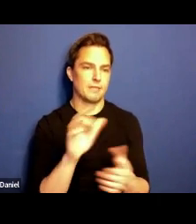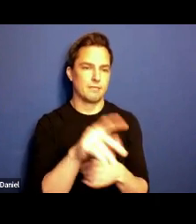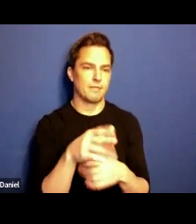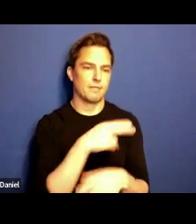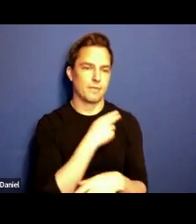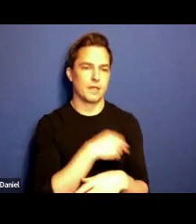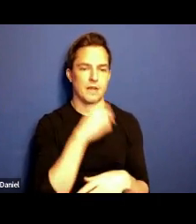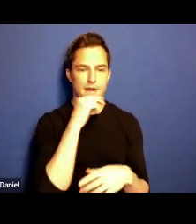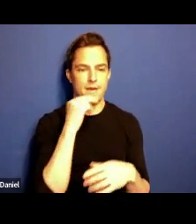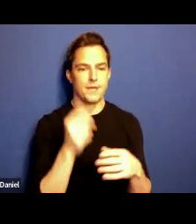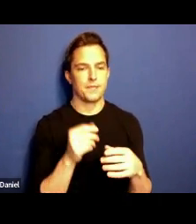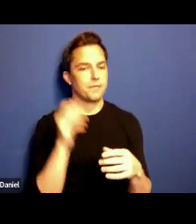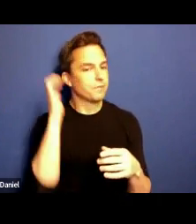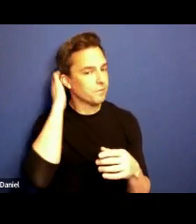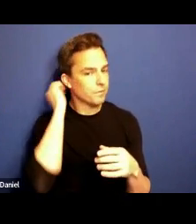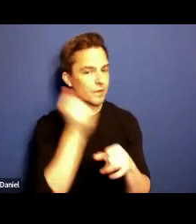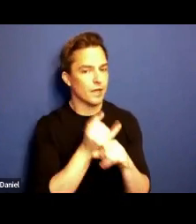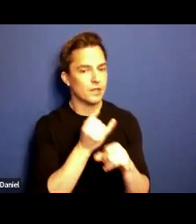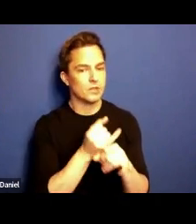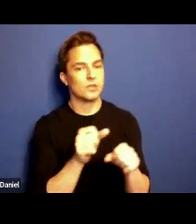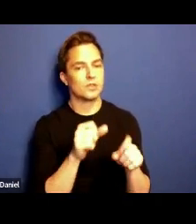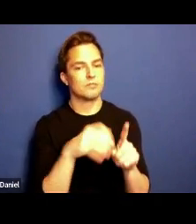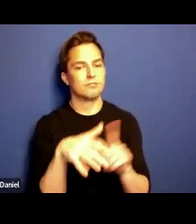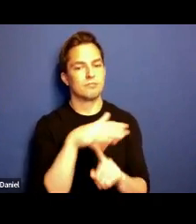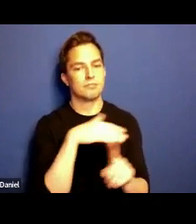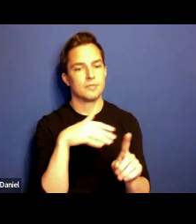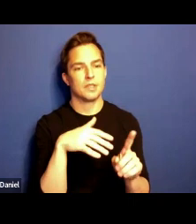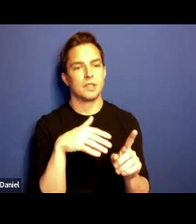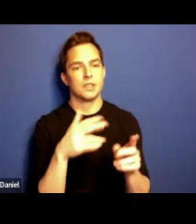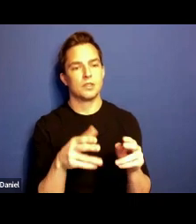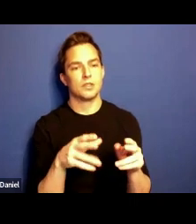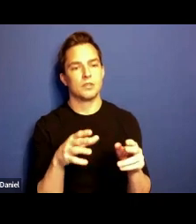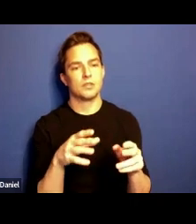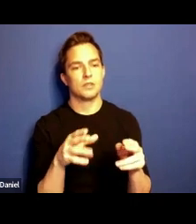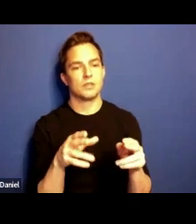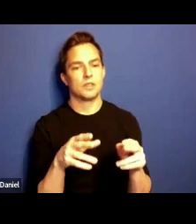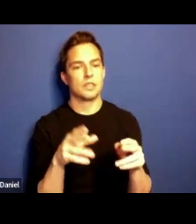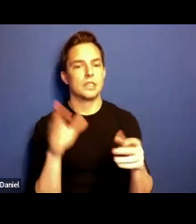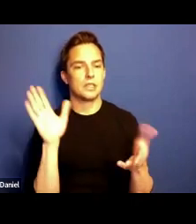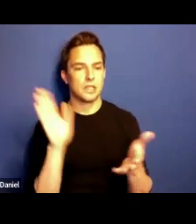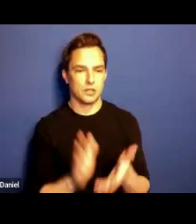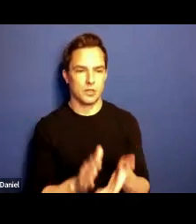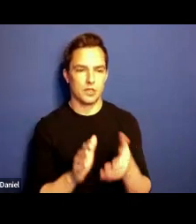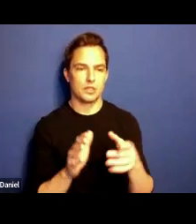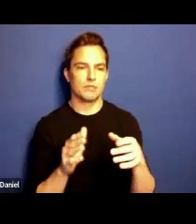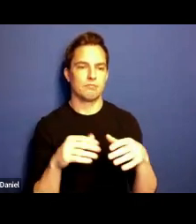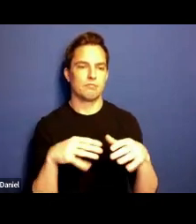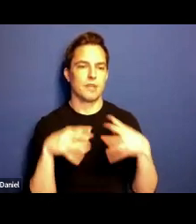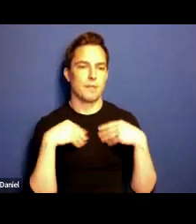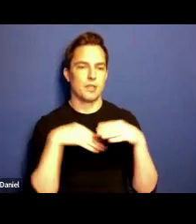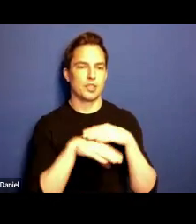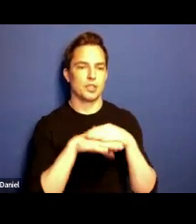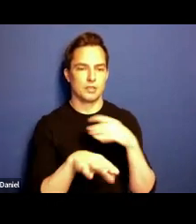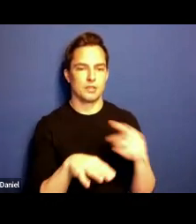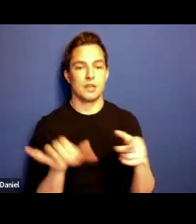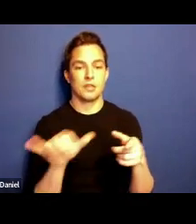Shifting funds from the institutional settings to community to decrease admissions in the state hospitals. We hear states doing things to develop